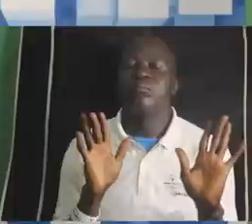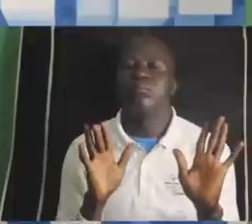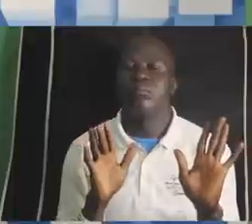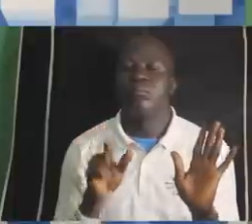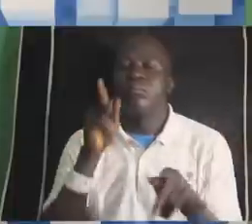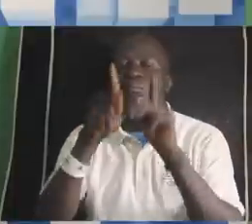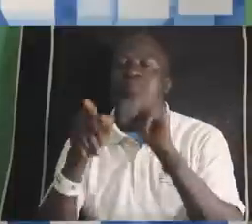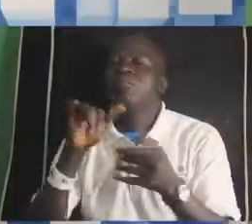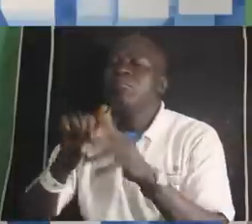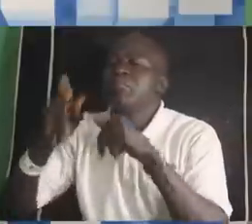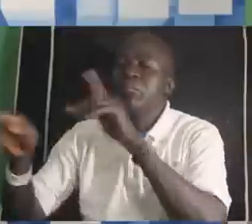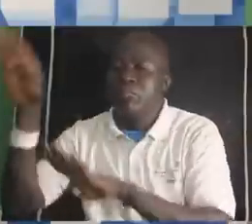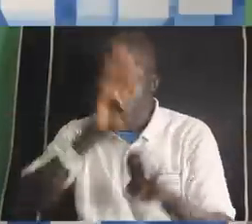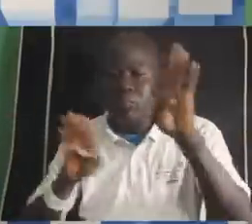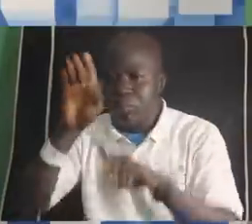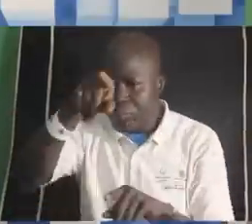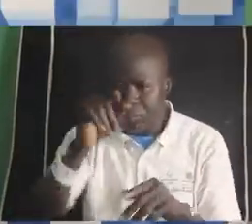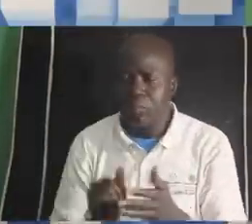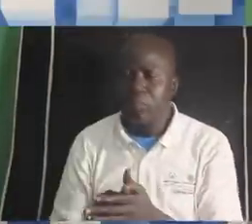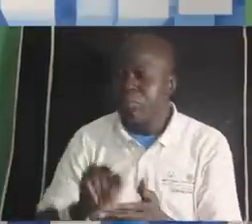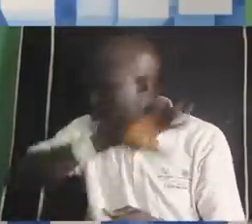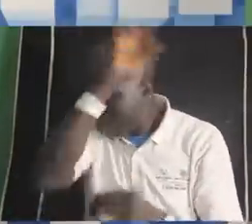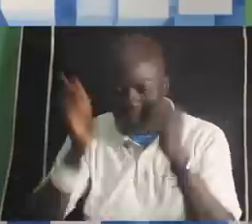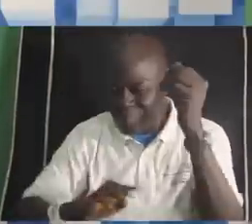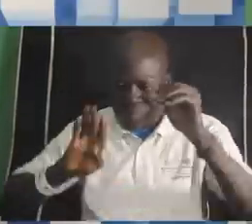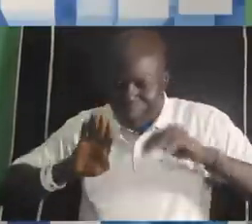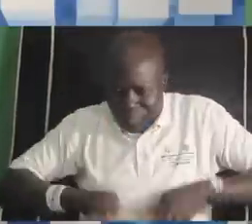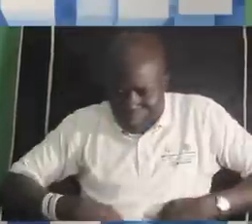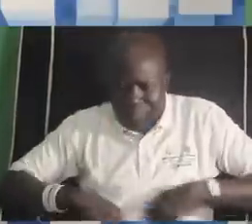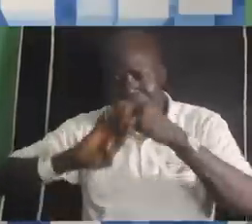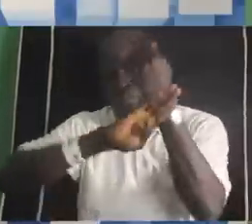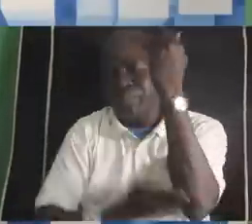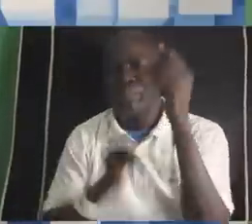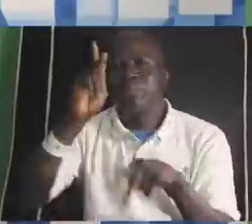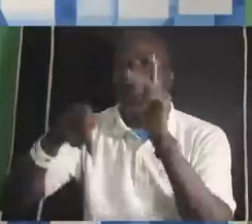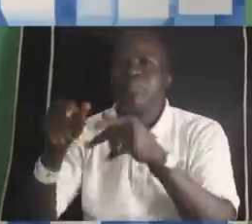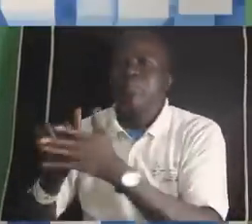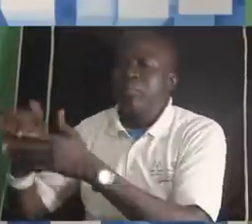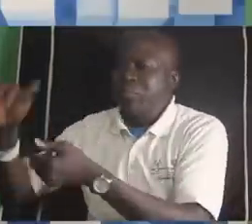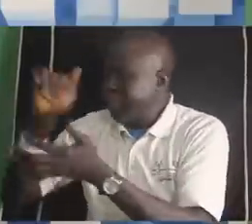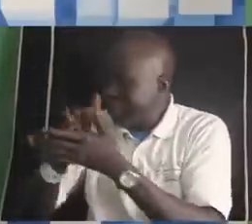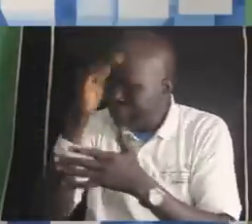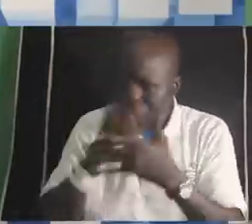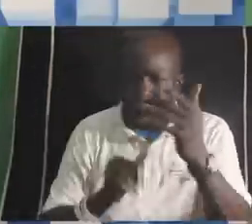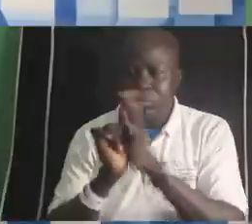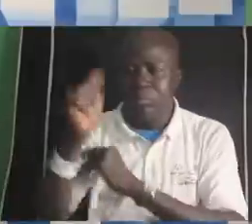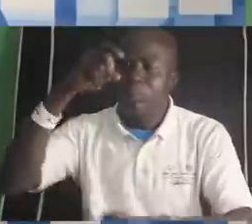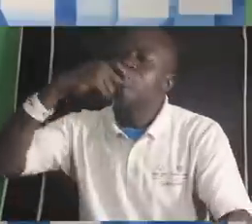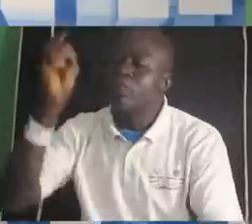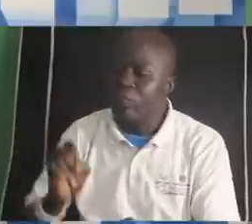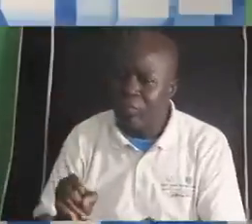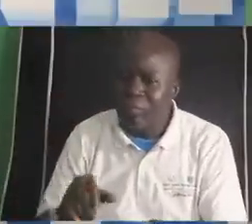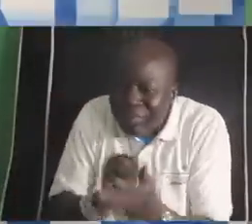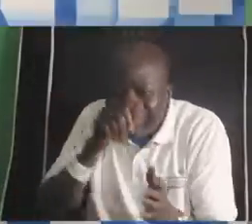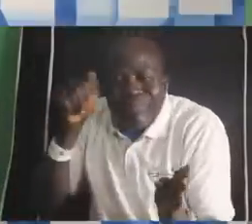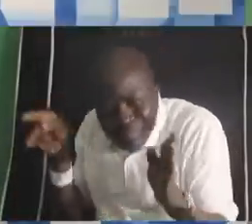damu eniyan. He is meant that torments men. Olorun dayan lagan. God does not create barren. Aranti mo fa nu. That is what causes. What is told you kankan